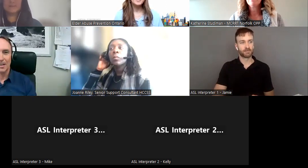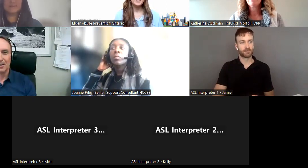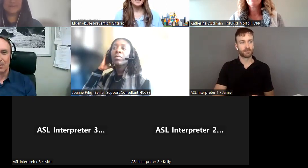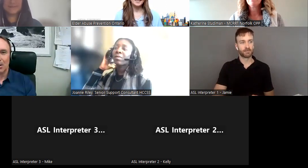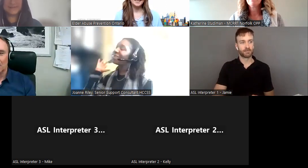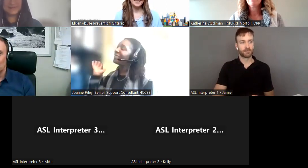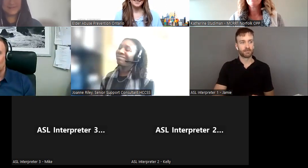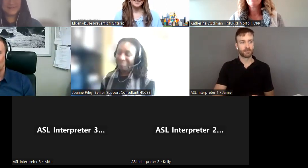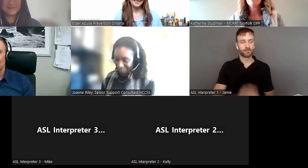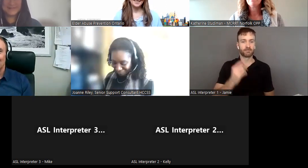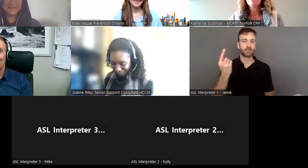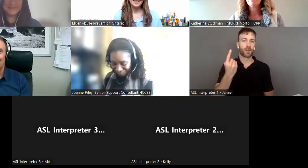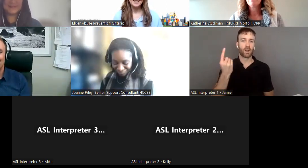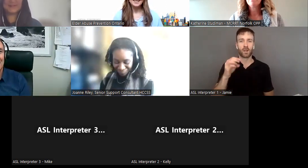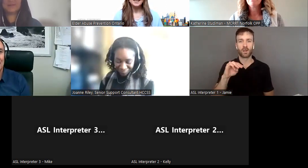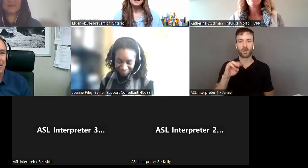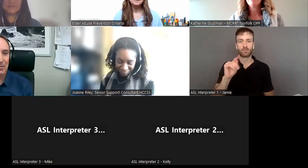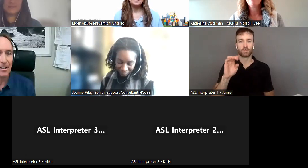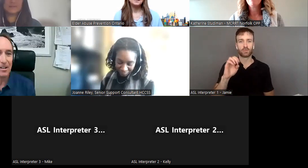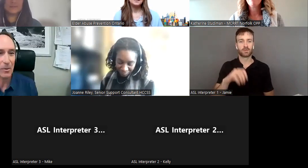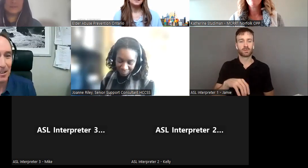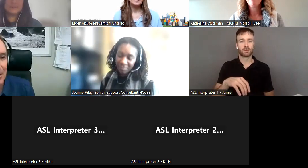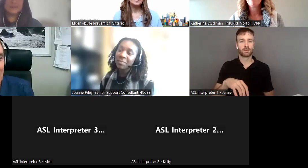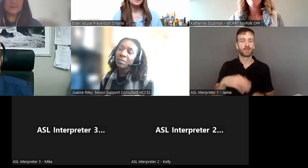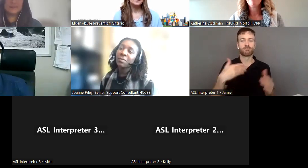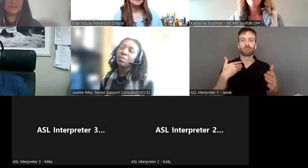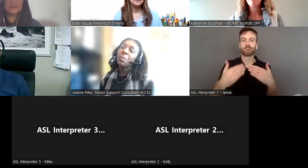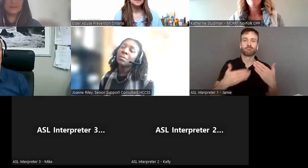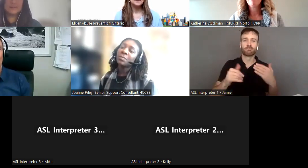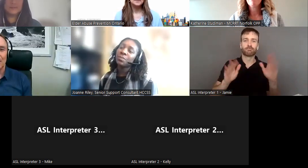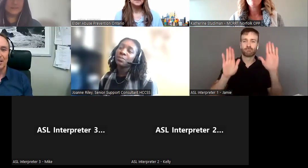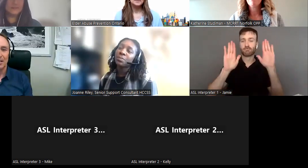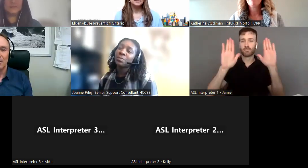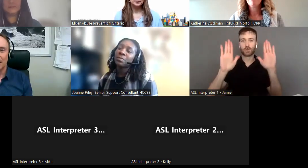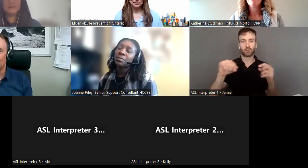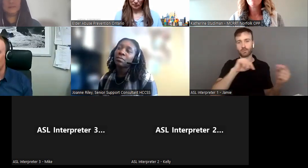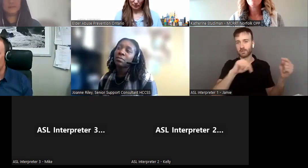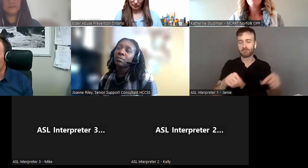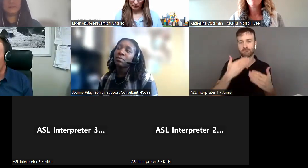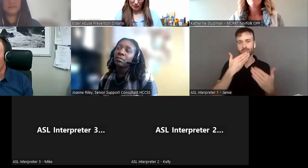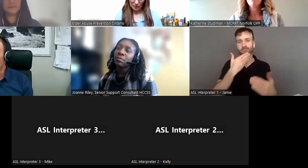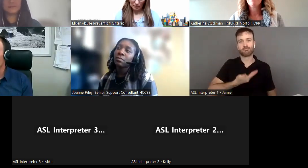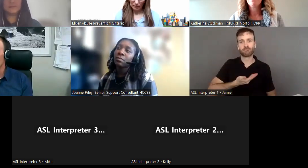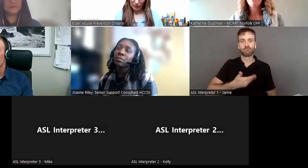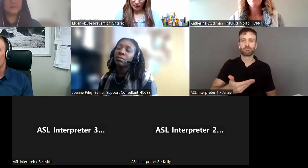Always the case. I'm always muted. Anyways, it's great to be here. Thanks for the invite. And